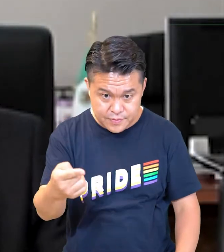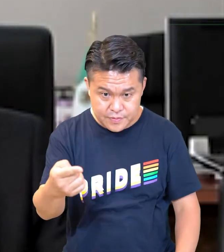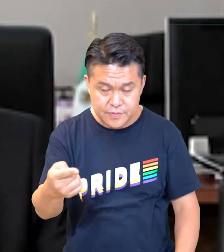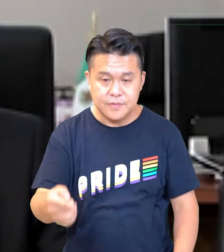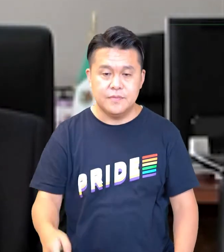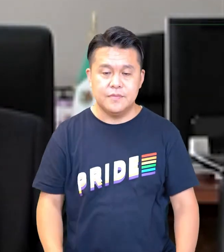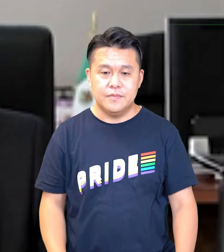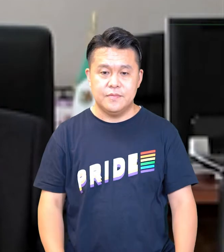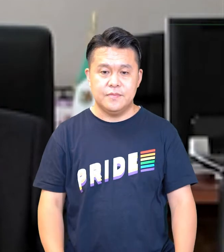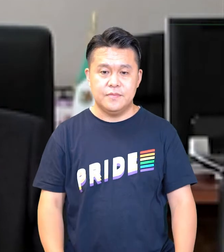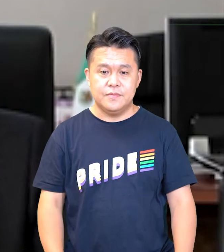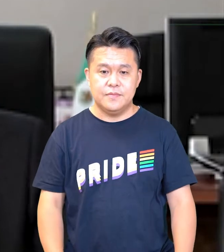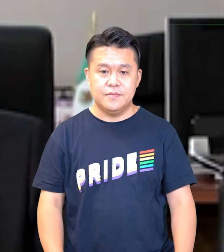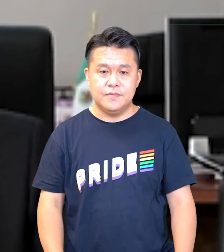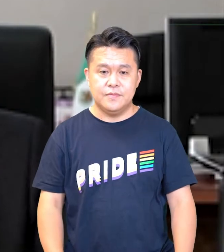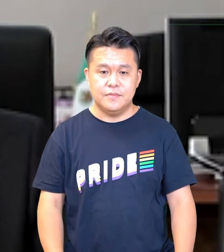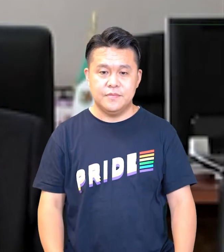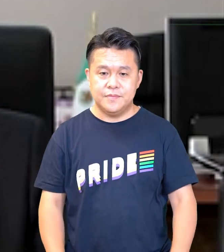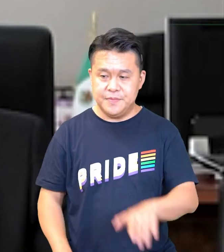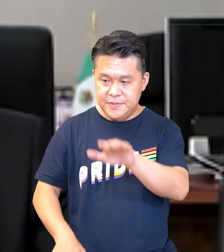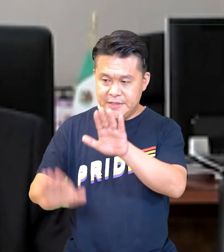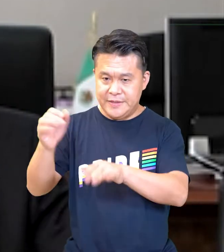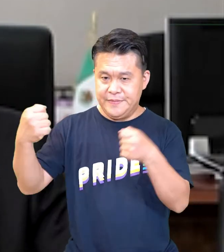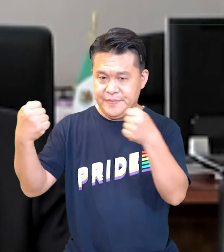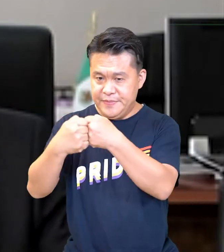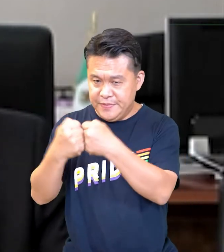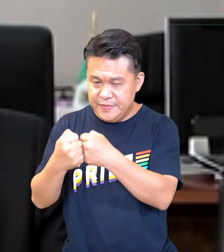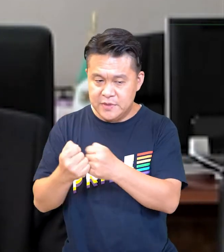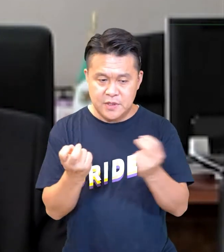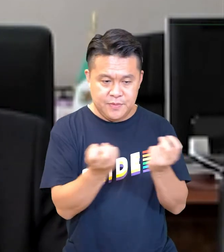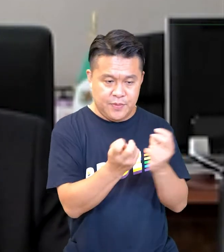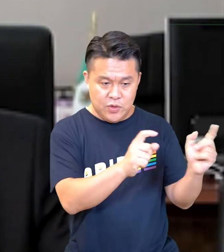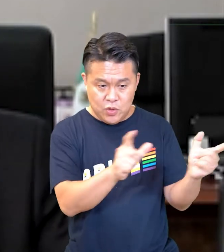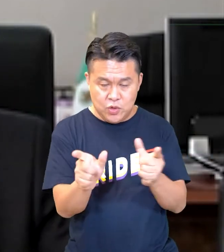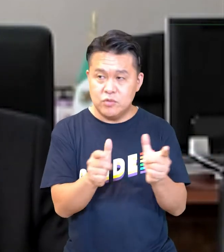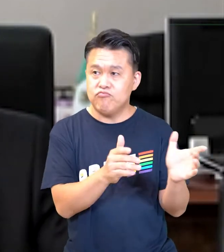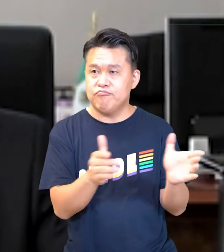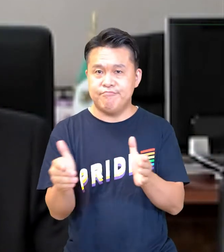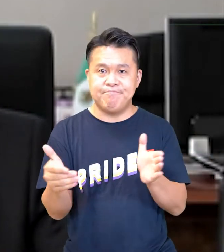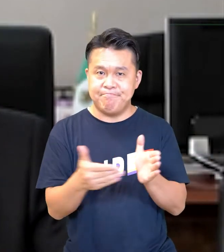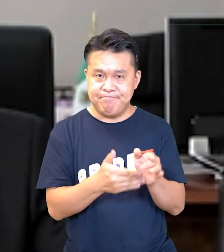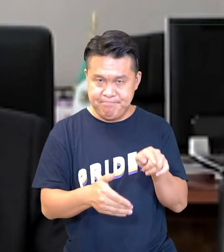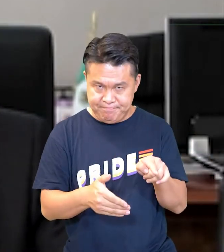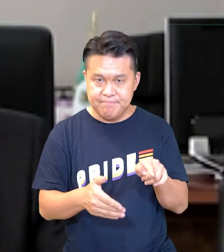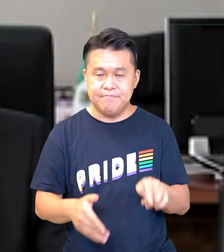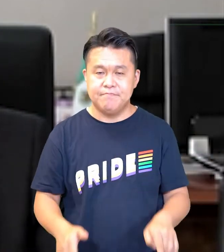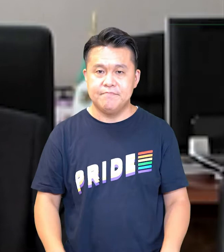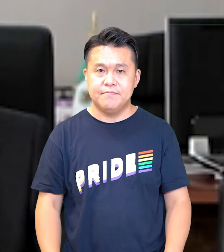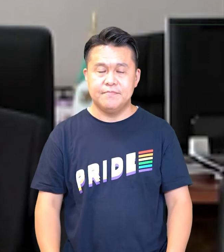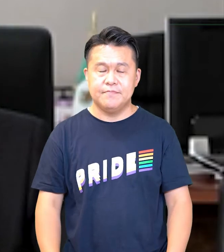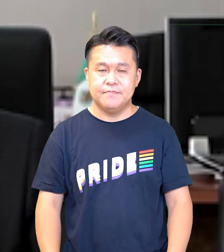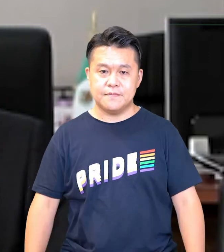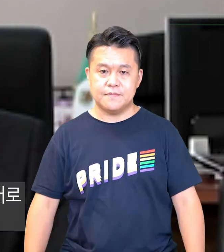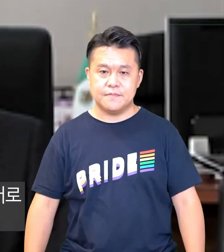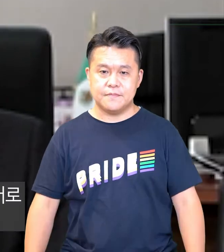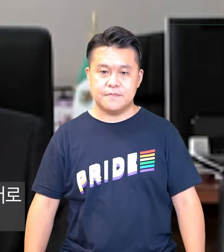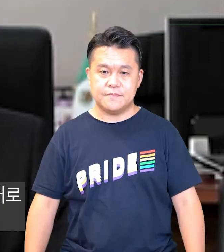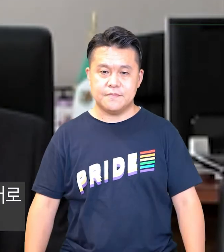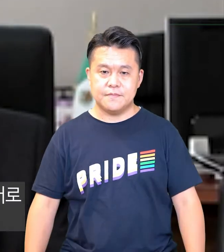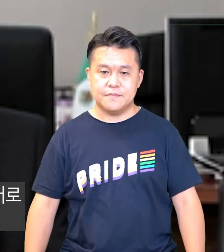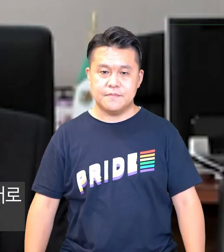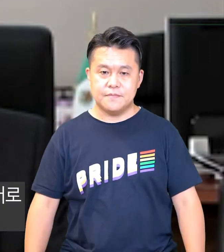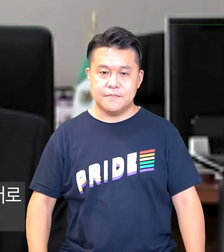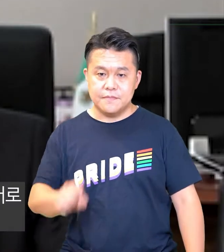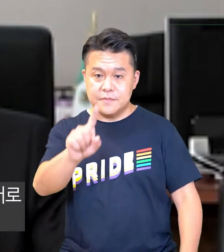reforms were enacted, establishing measures to combat discrimination. From